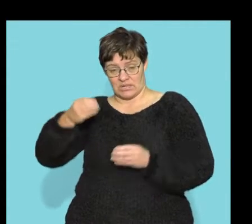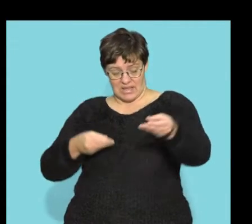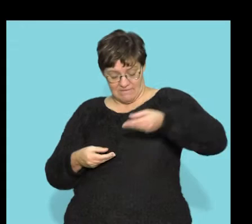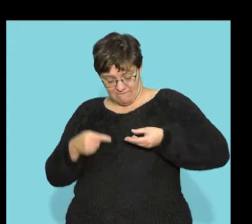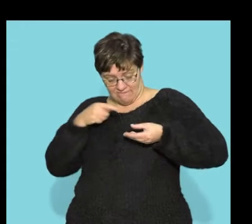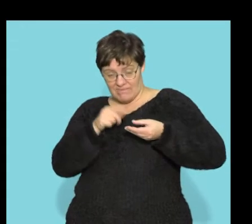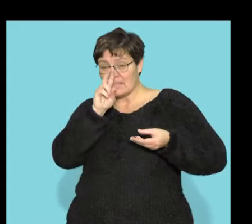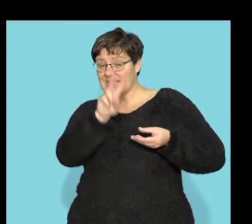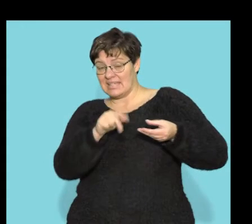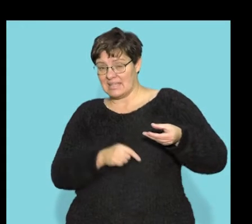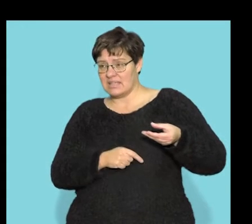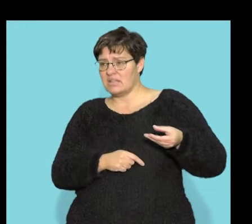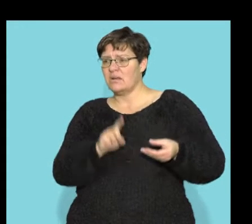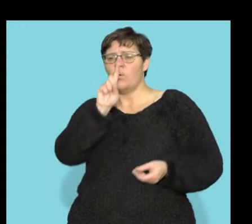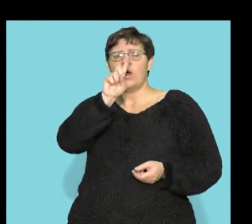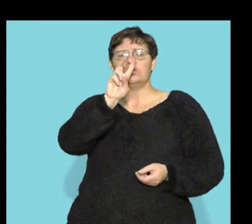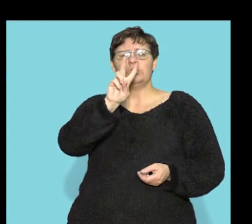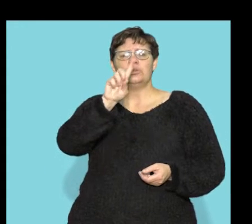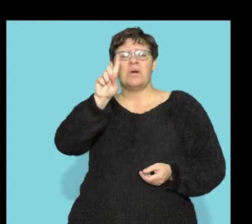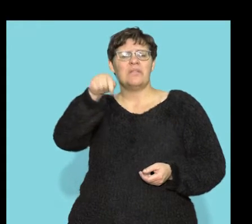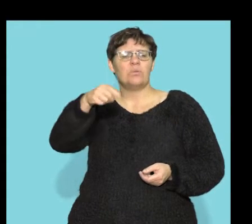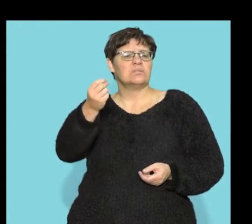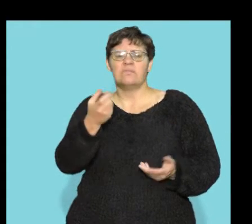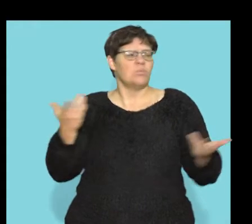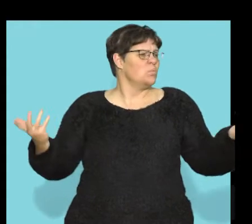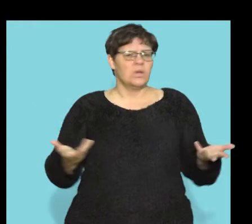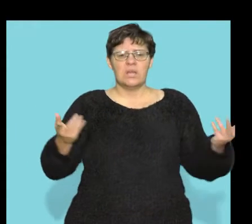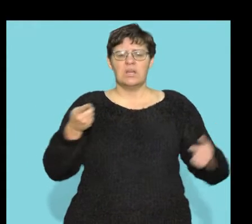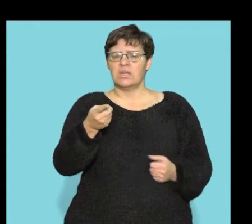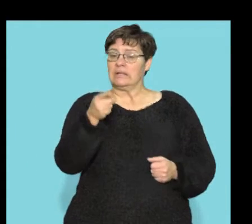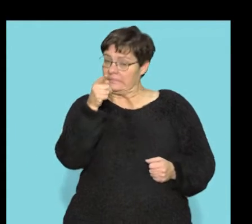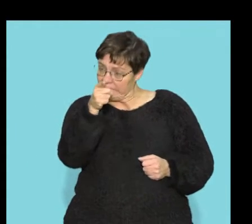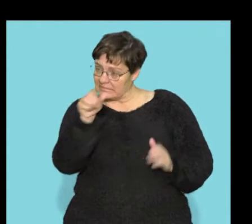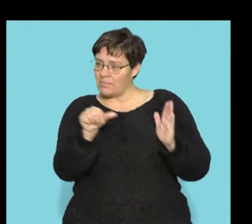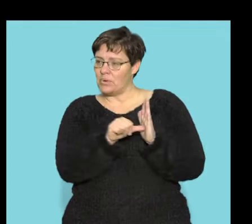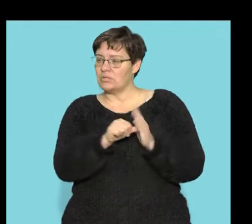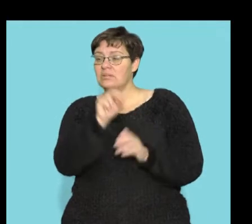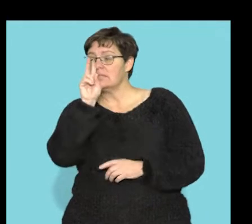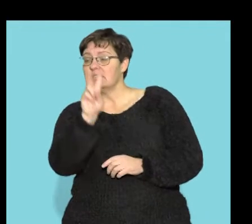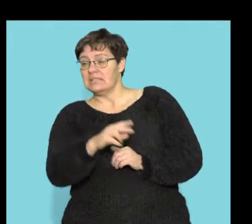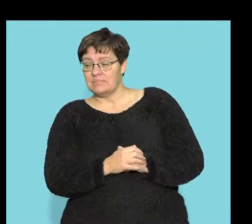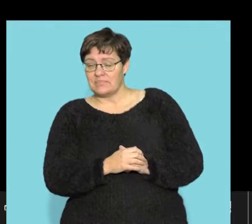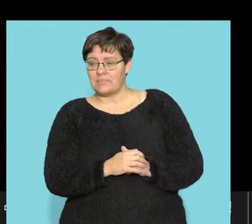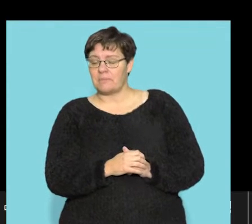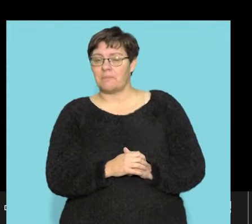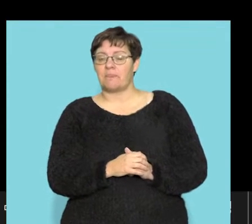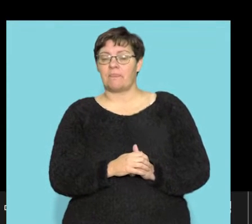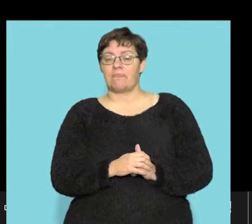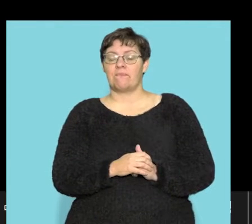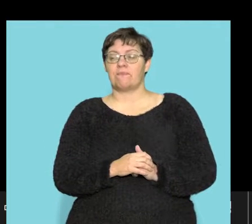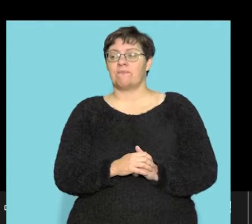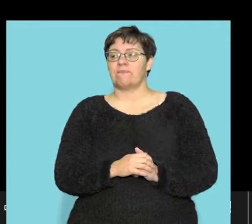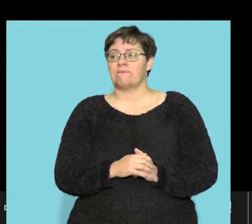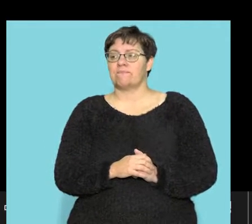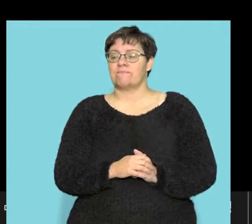575,000. Watch. Where does the 121,000 come from? And that's the important part. Watch here. If you